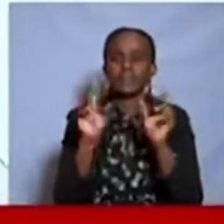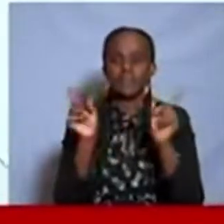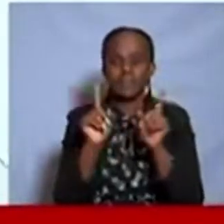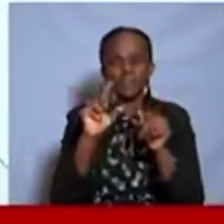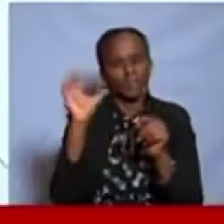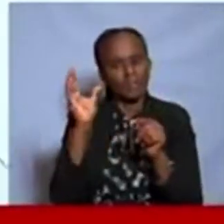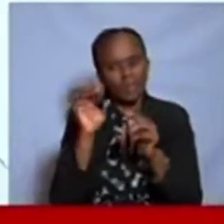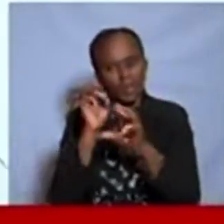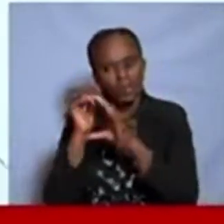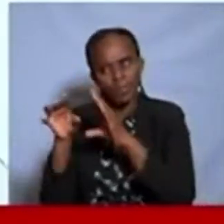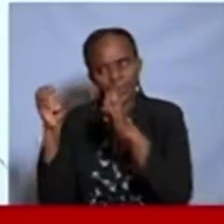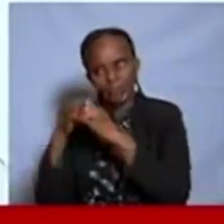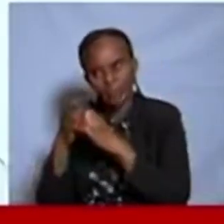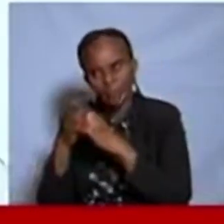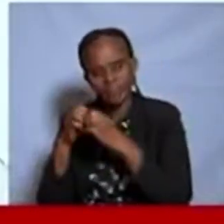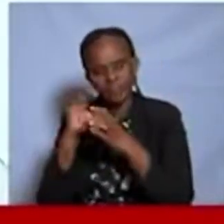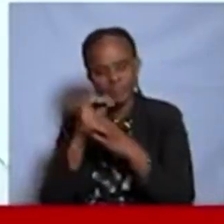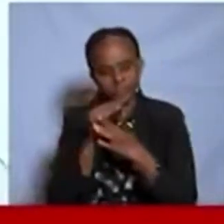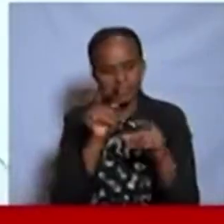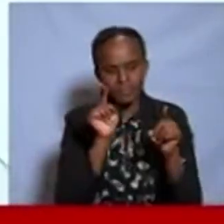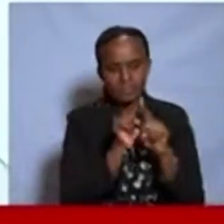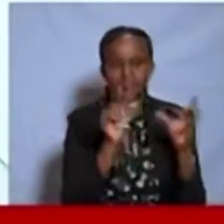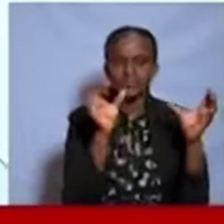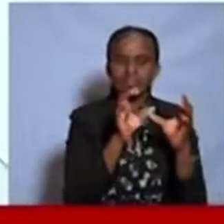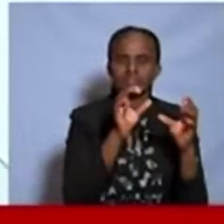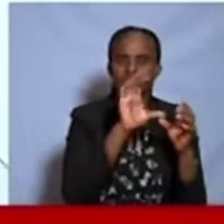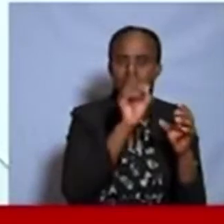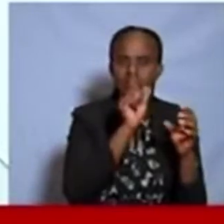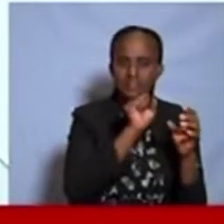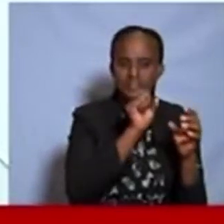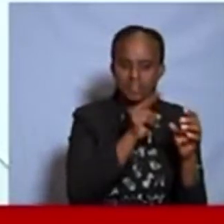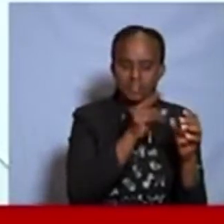neither banked nor was the cash found.